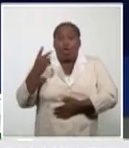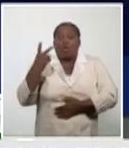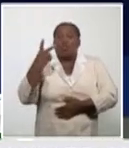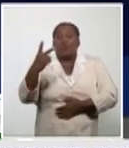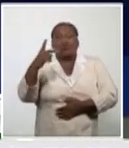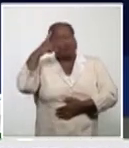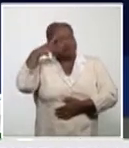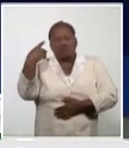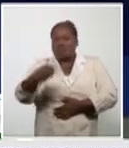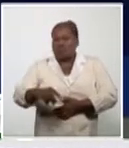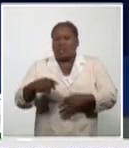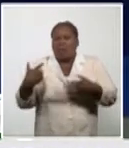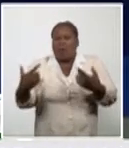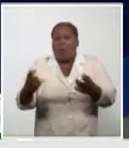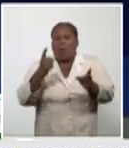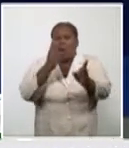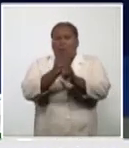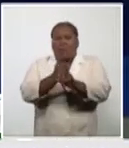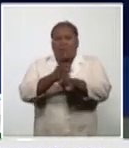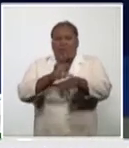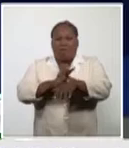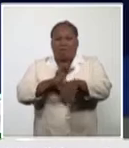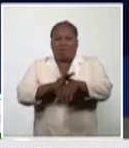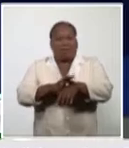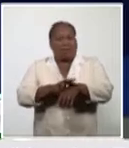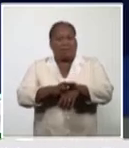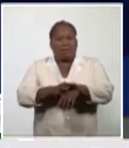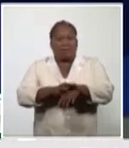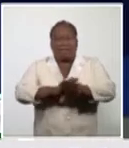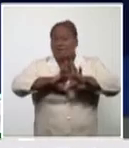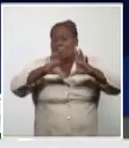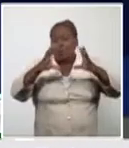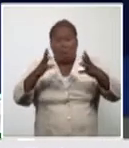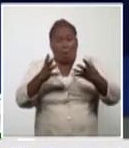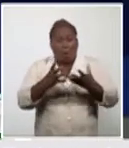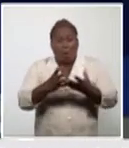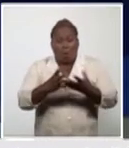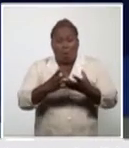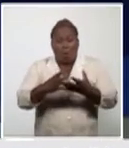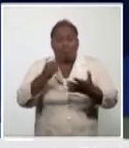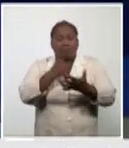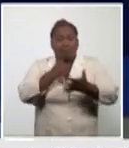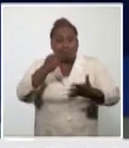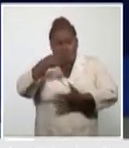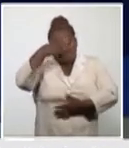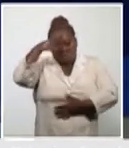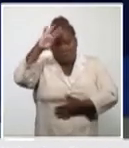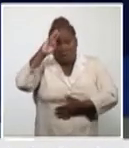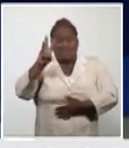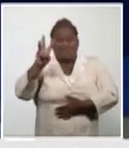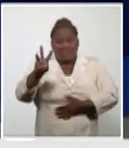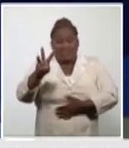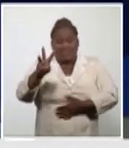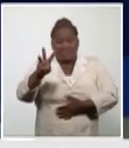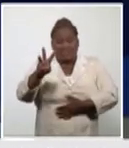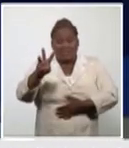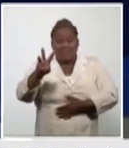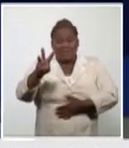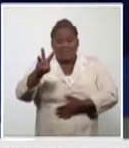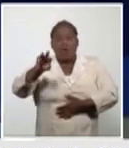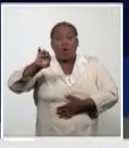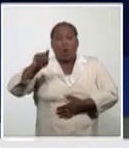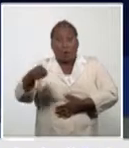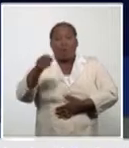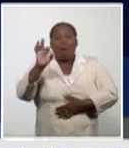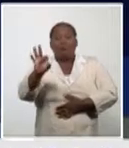are a total number of confirmed patients in our country thus far. In the case of 63 patients, representing 3.8%, the source